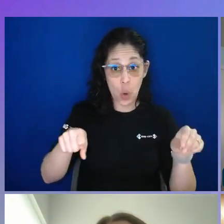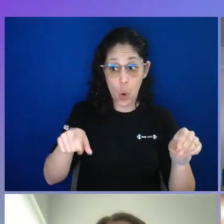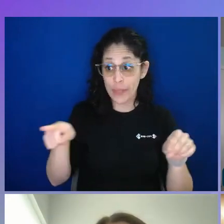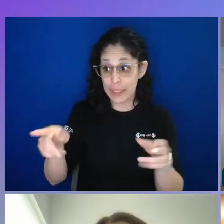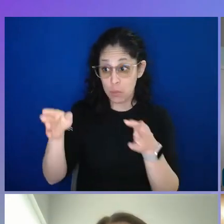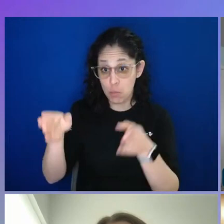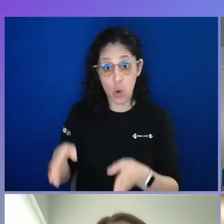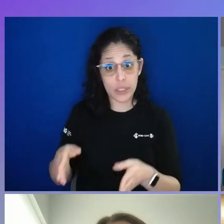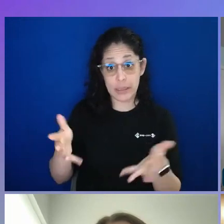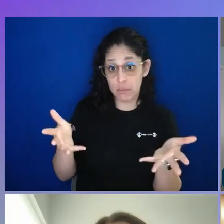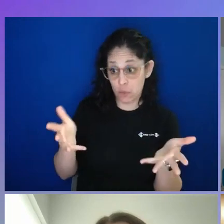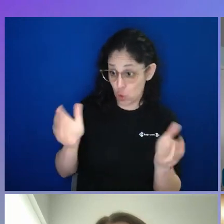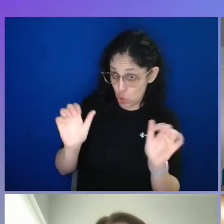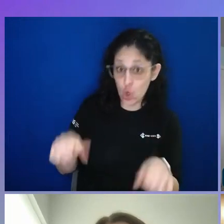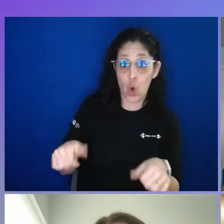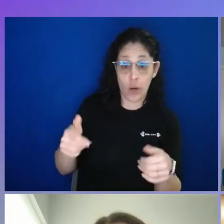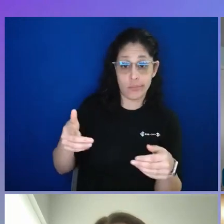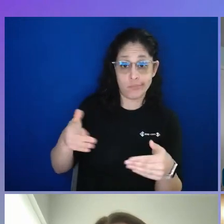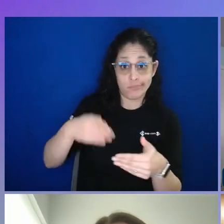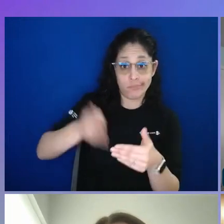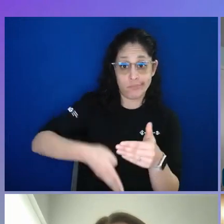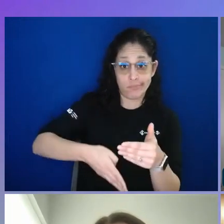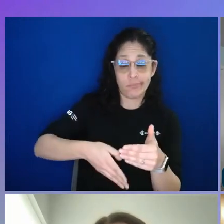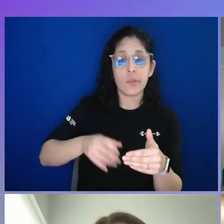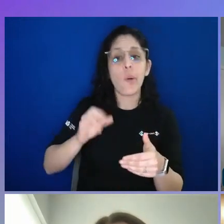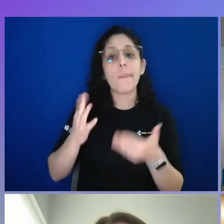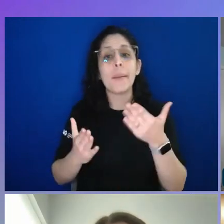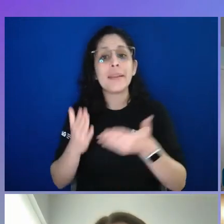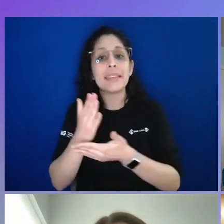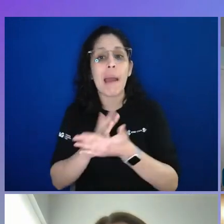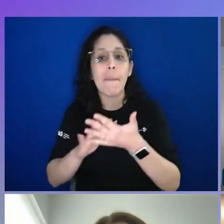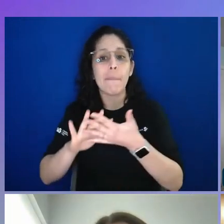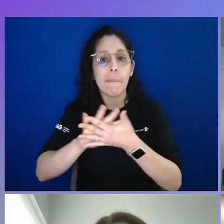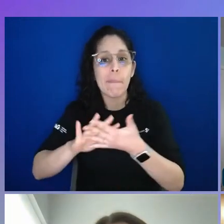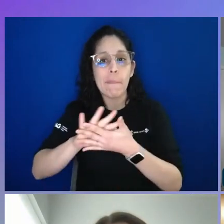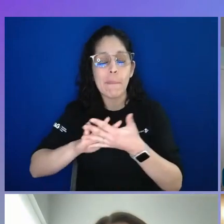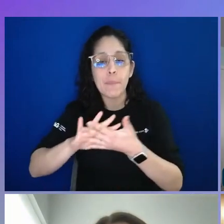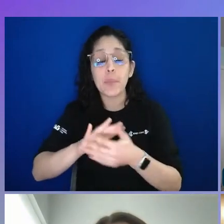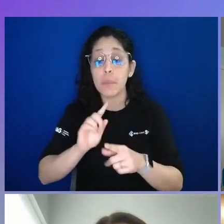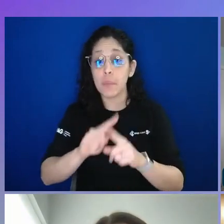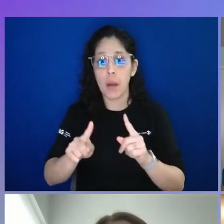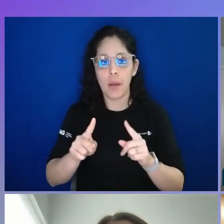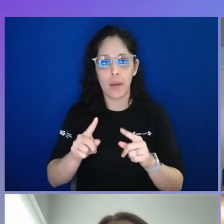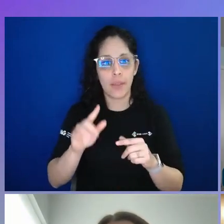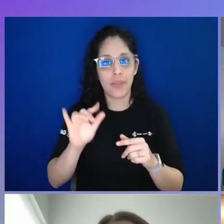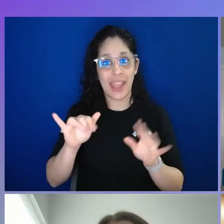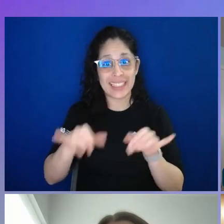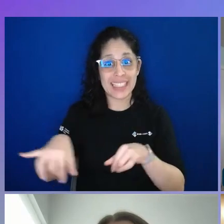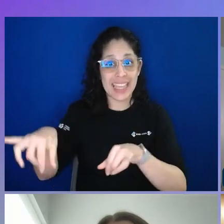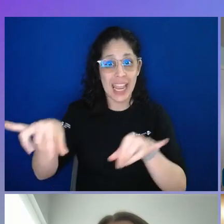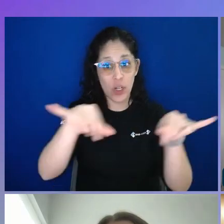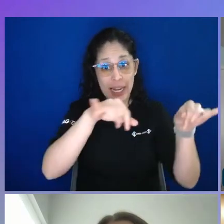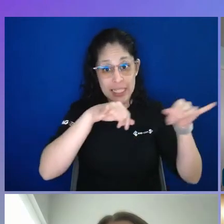or no, maybe a tiny bit of gray area, but having those